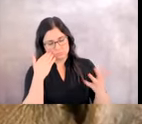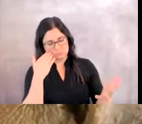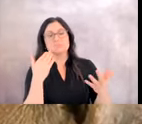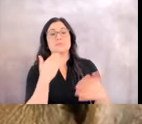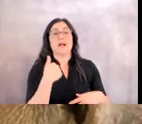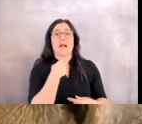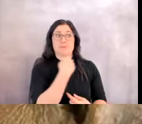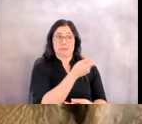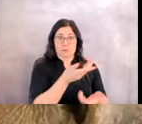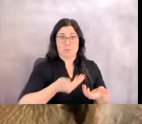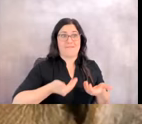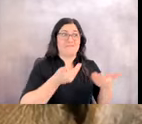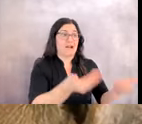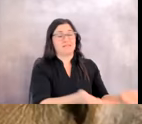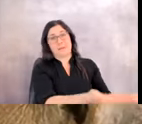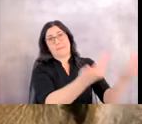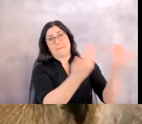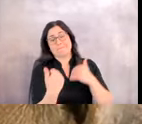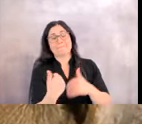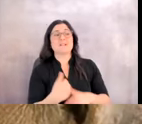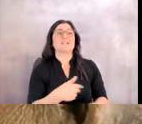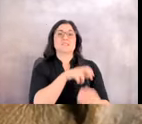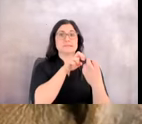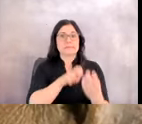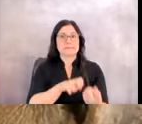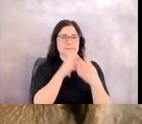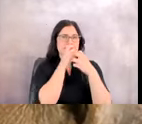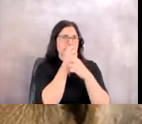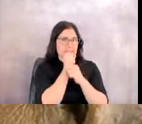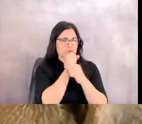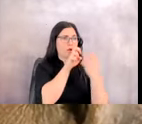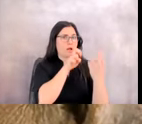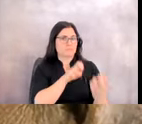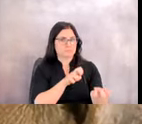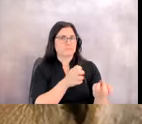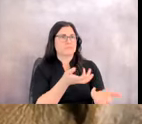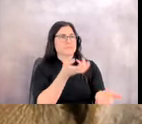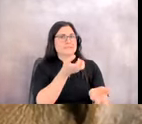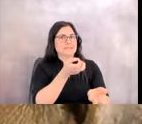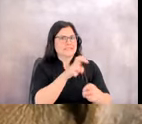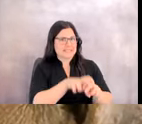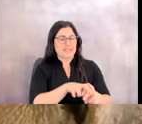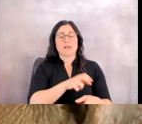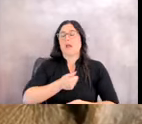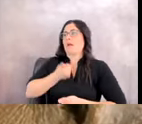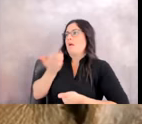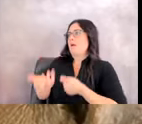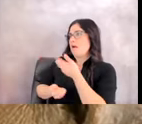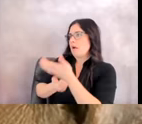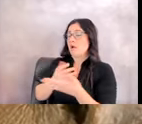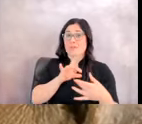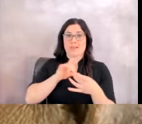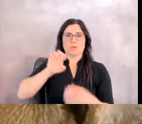really invite people to have a conversation, a confidential conversation with me about these kinds of